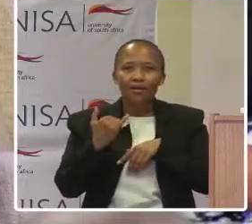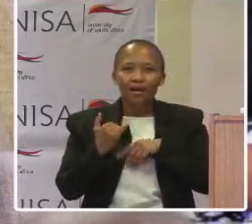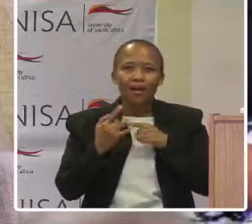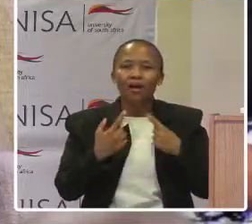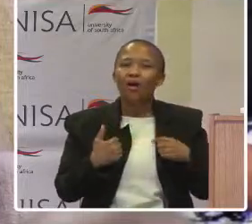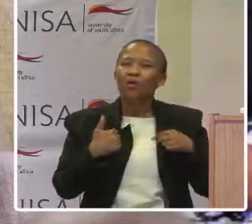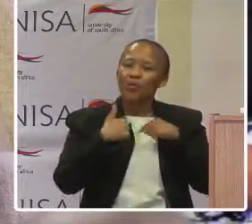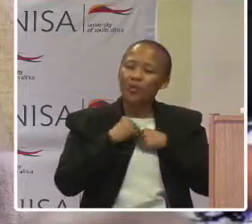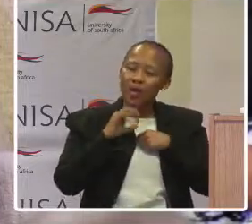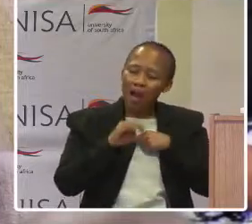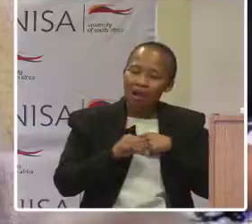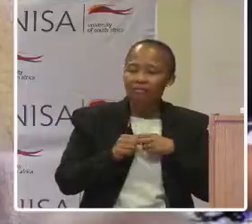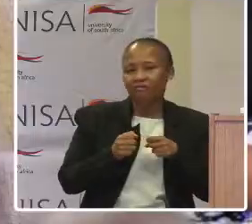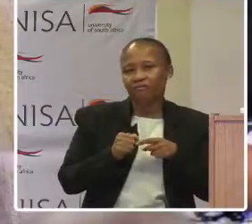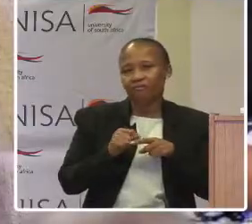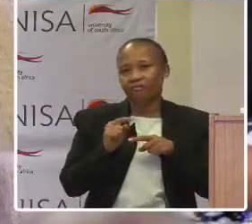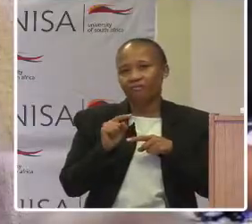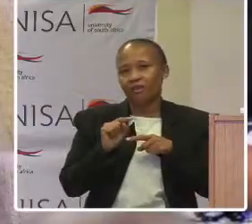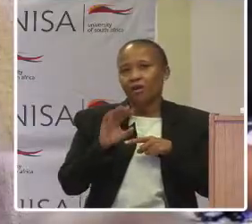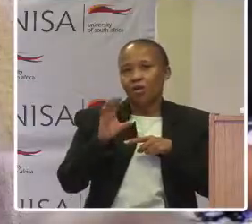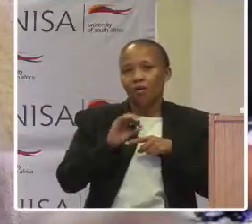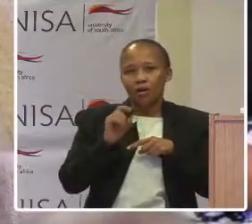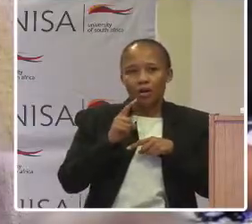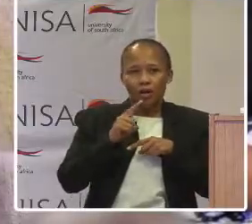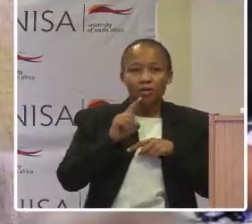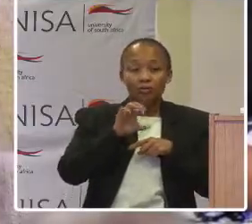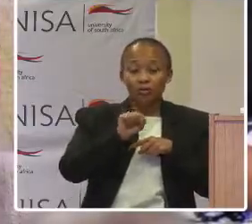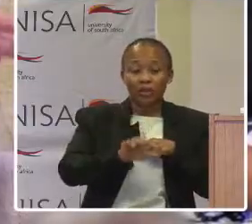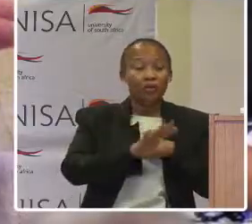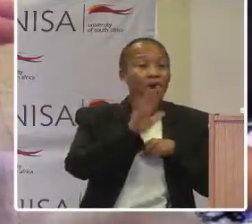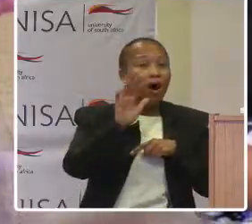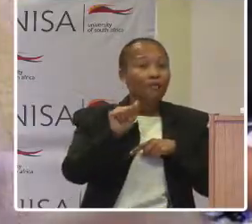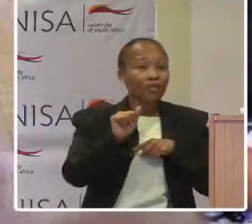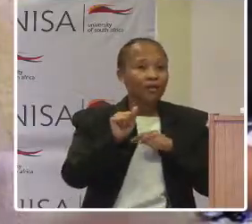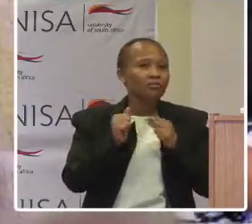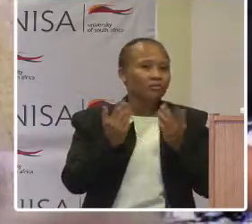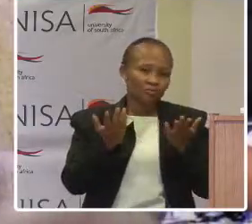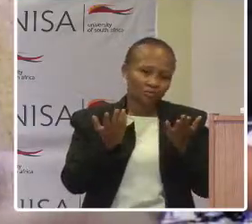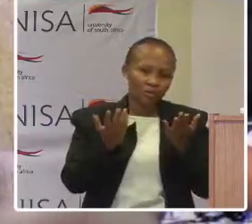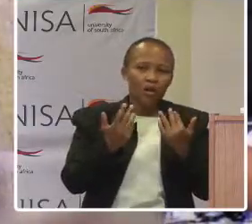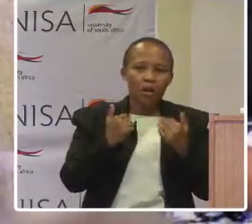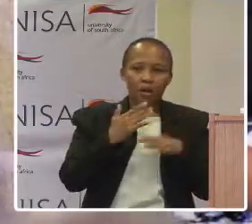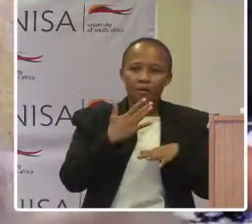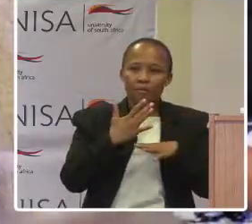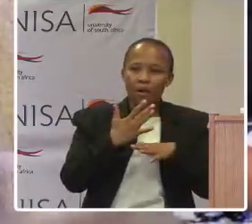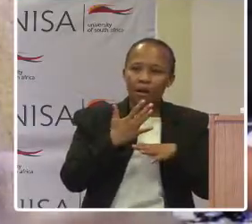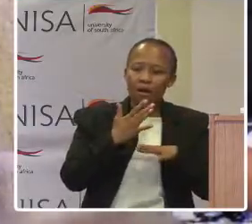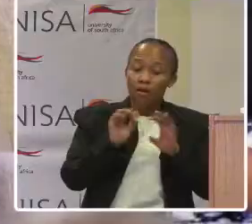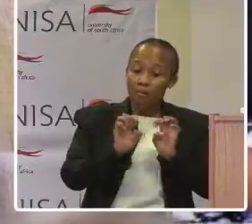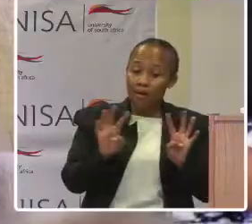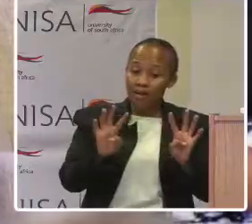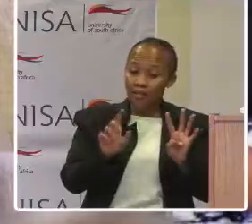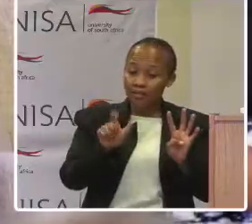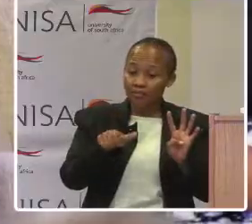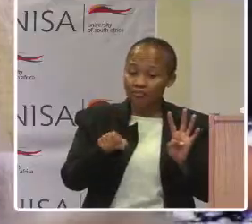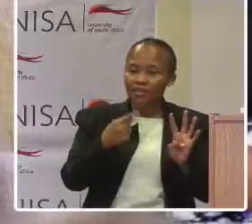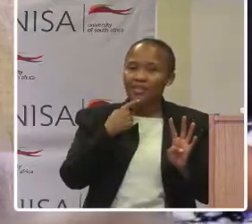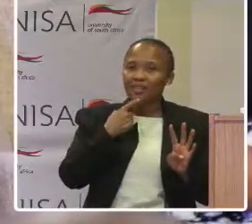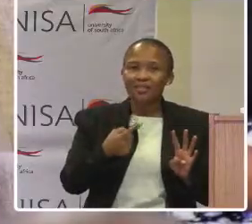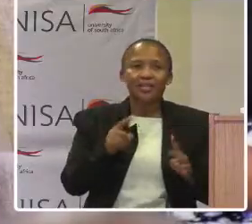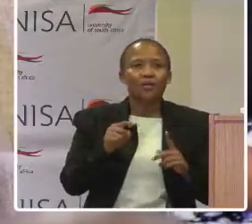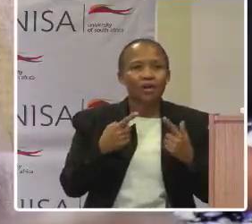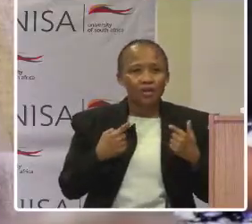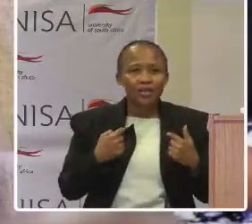things like that, we do have the know-how. South Africans, I mean, my fellow panelists have said, we are one